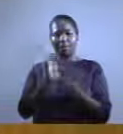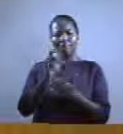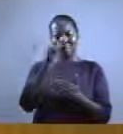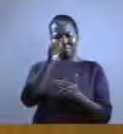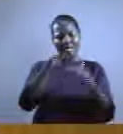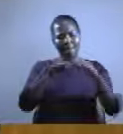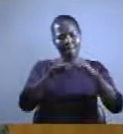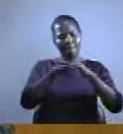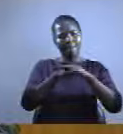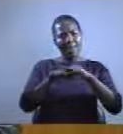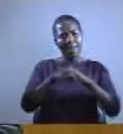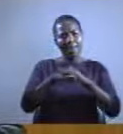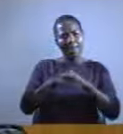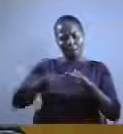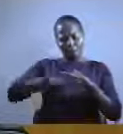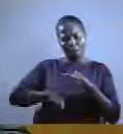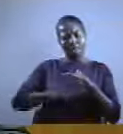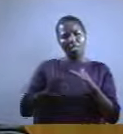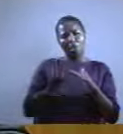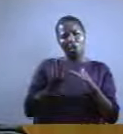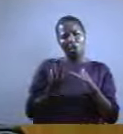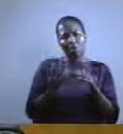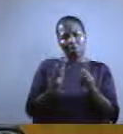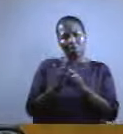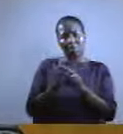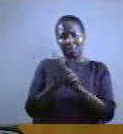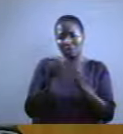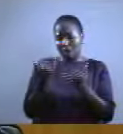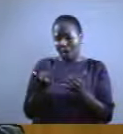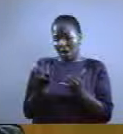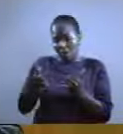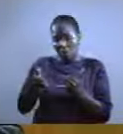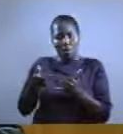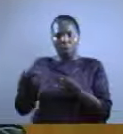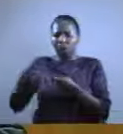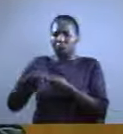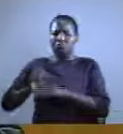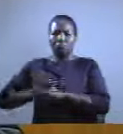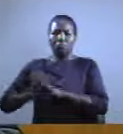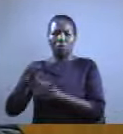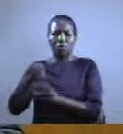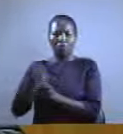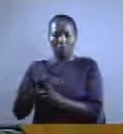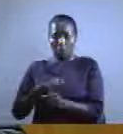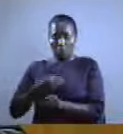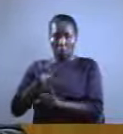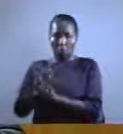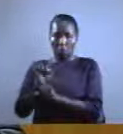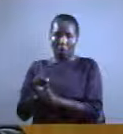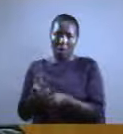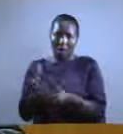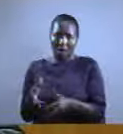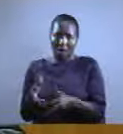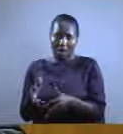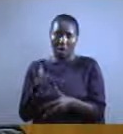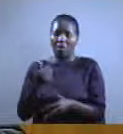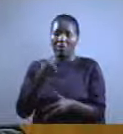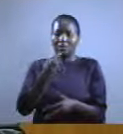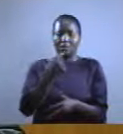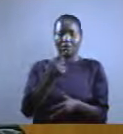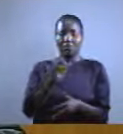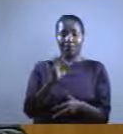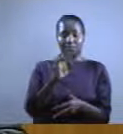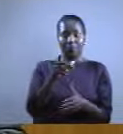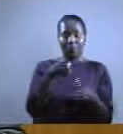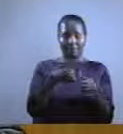and existing young workers, secondly, will not be considered for the incentive. The mechanism to allow the cash payout to the employer for the incentive if a